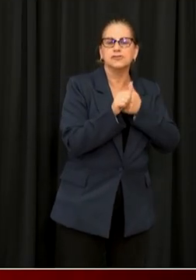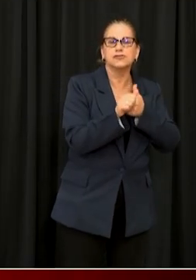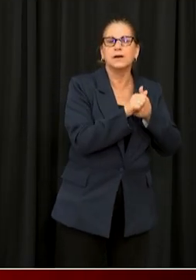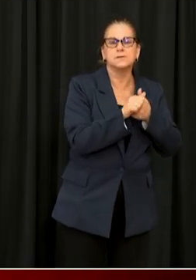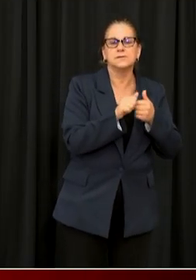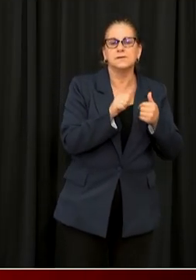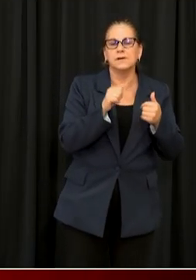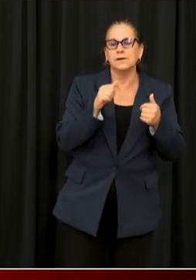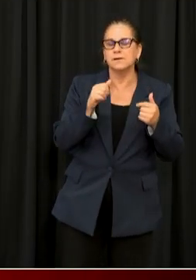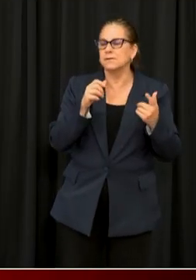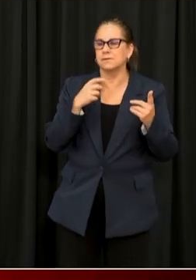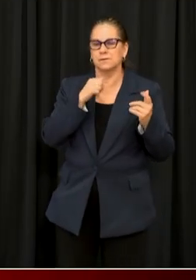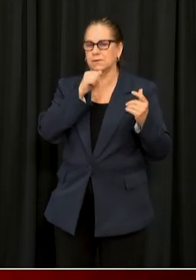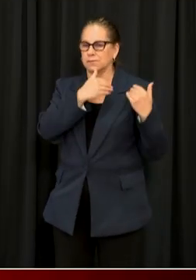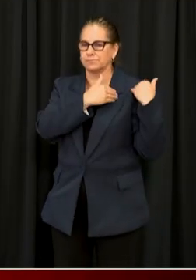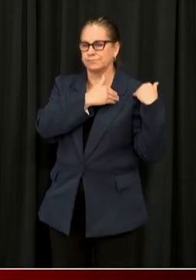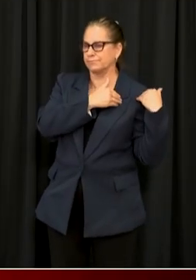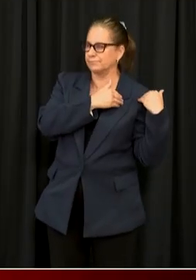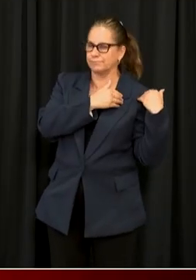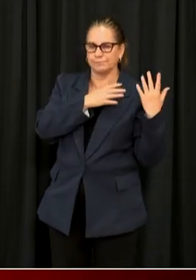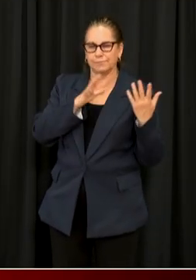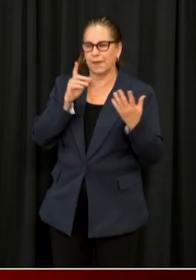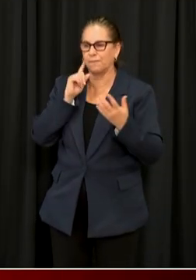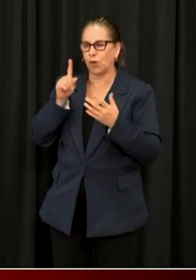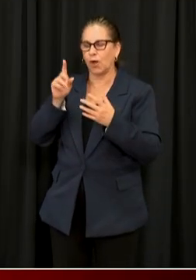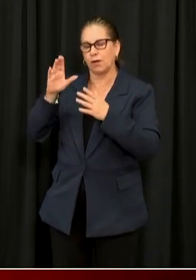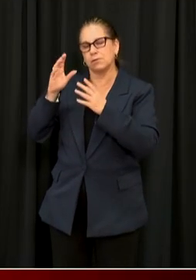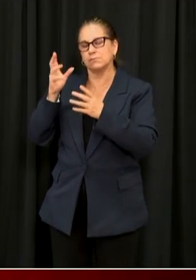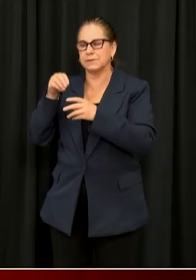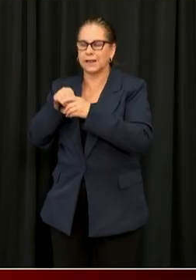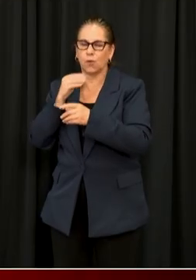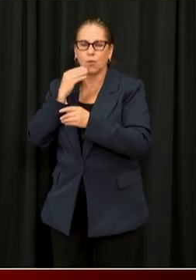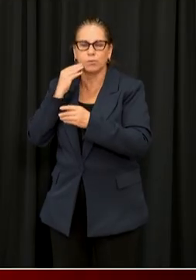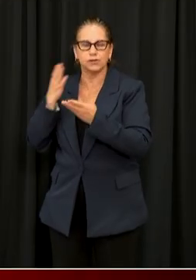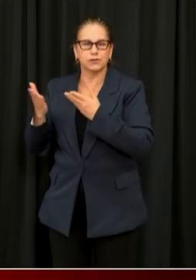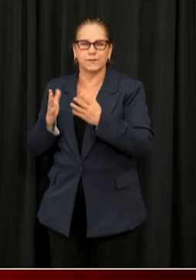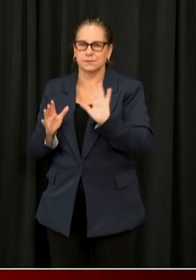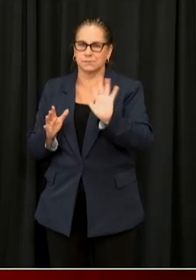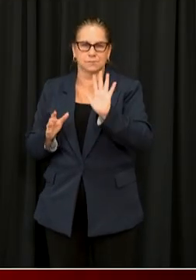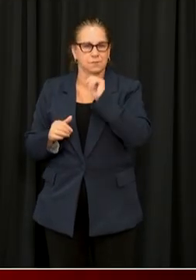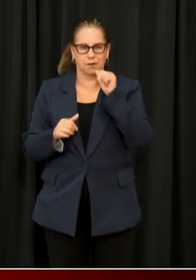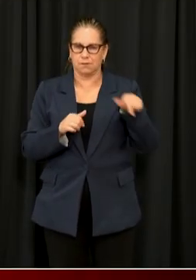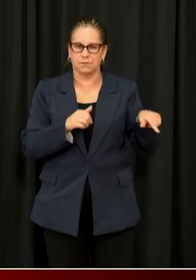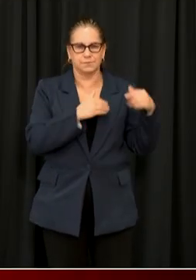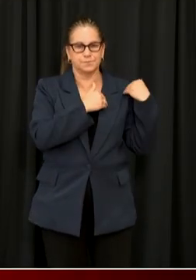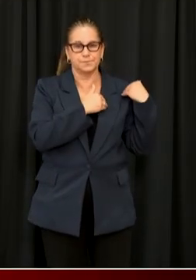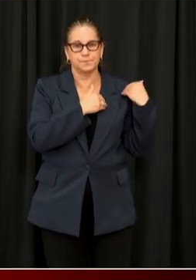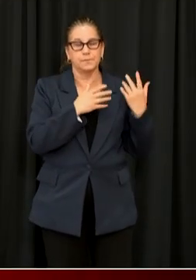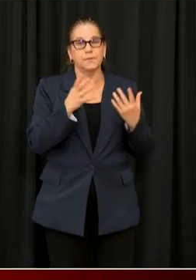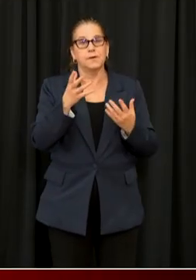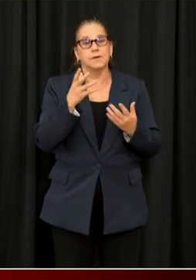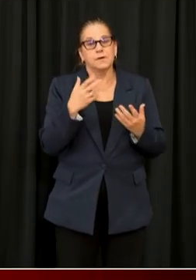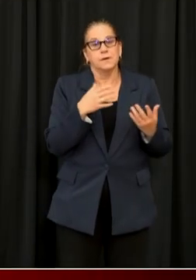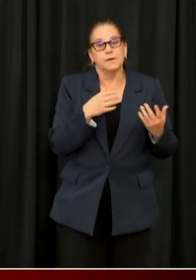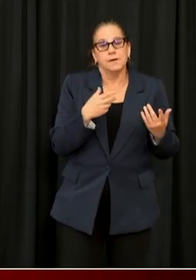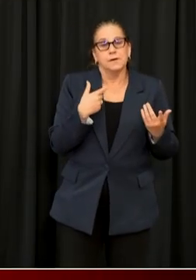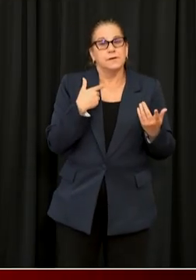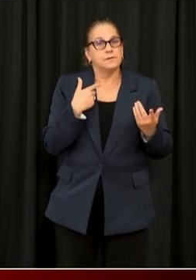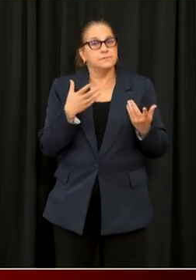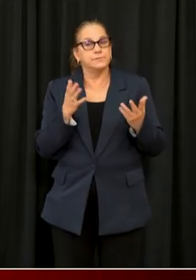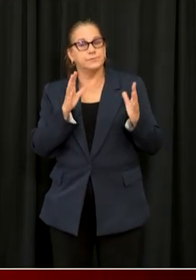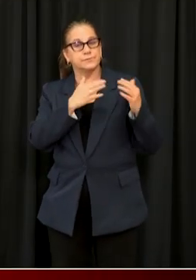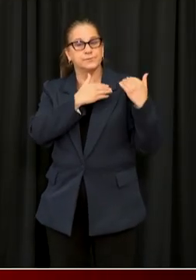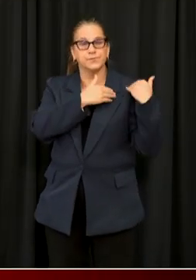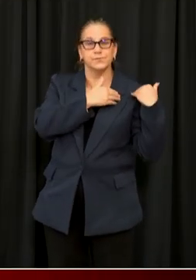or for food access services or things like that in the district. It is more important to us to be able to provide any of the services that